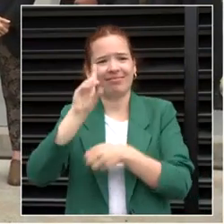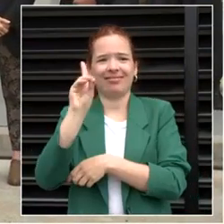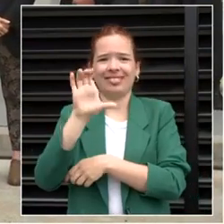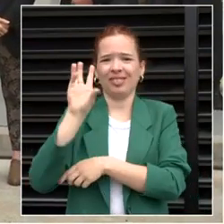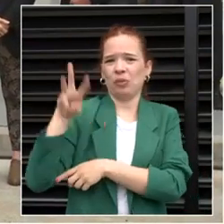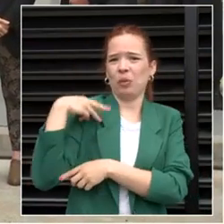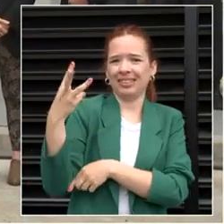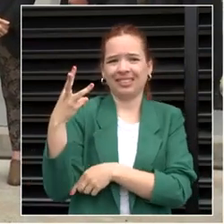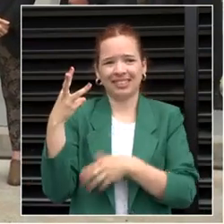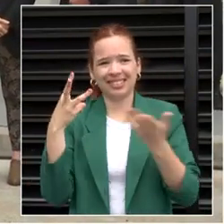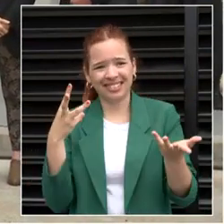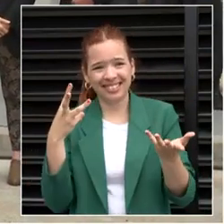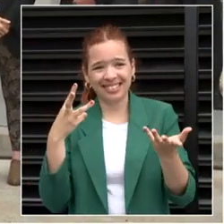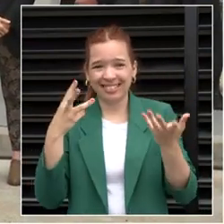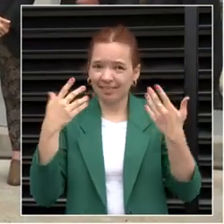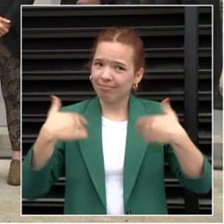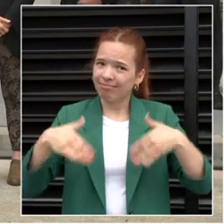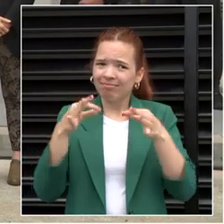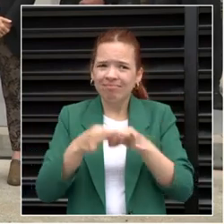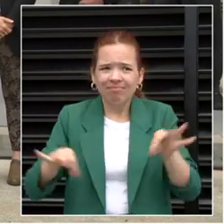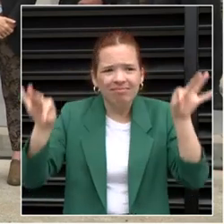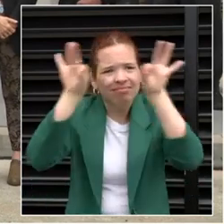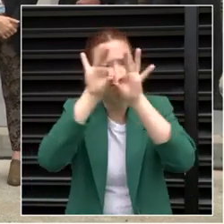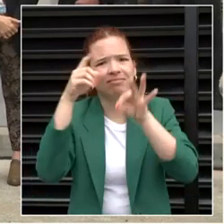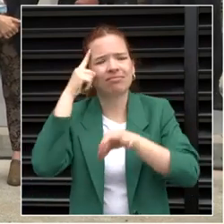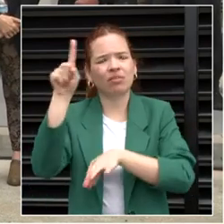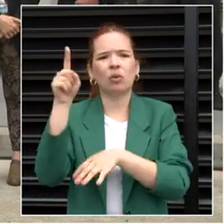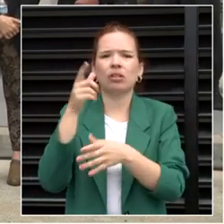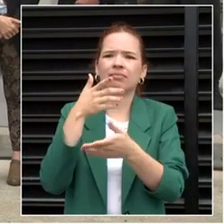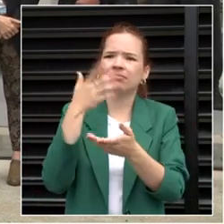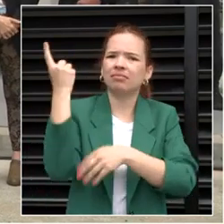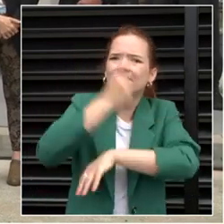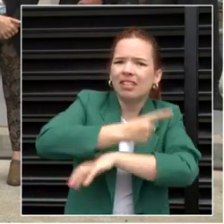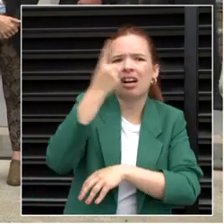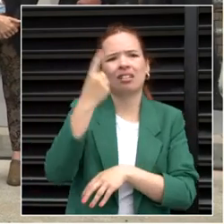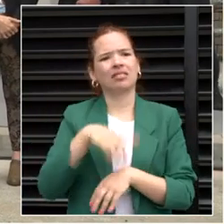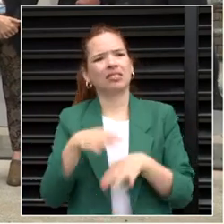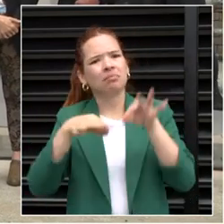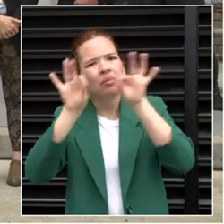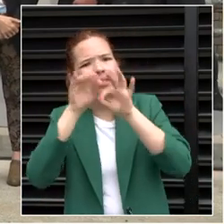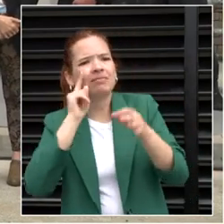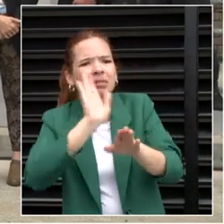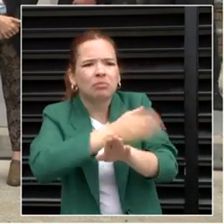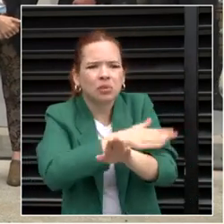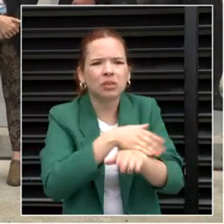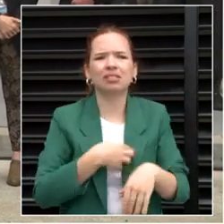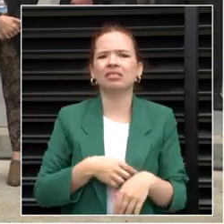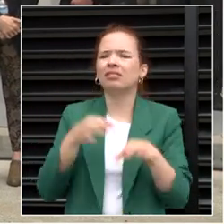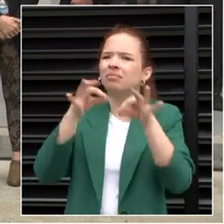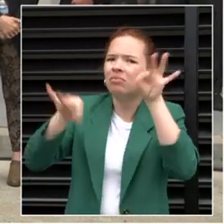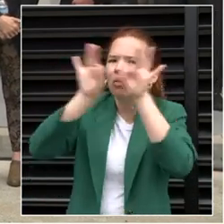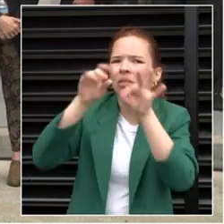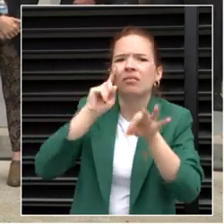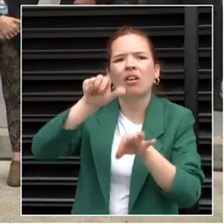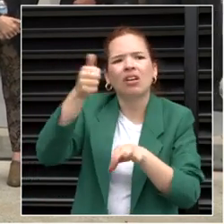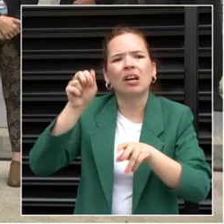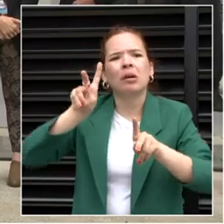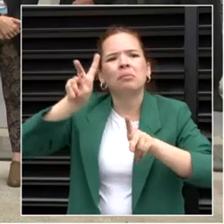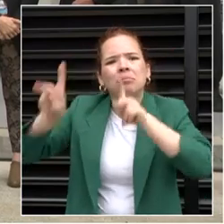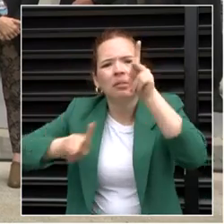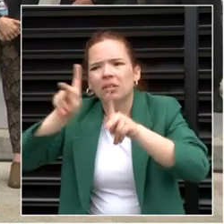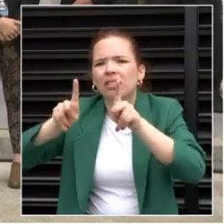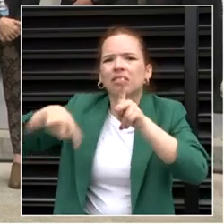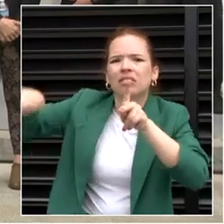a big day for everyone who loves the 930 Club, and everyone who loves what I like. You call